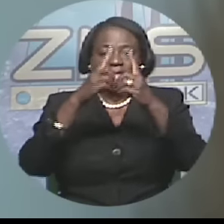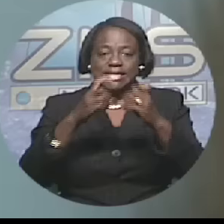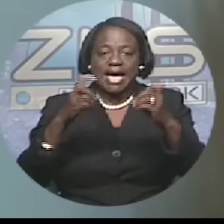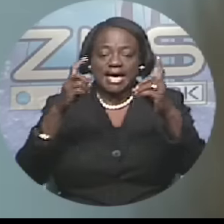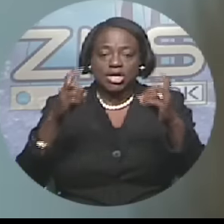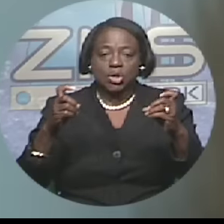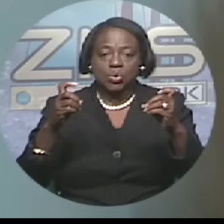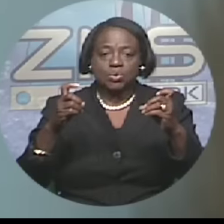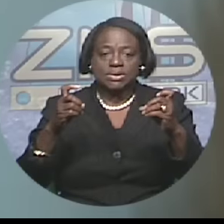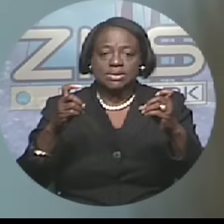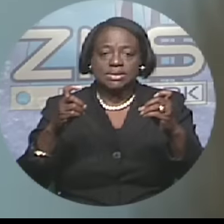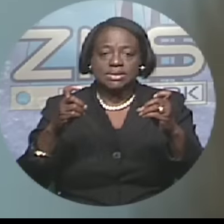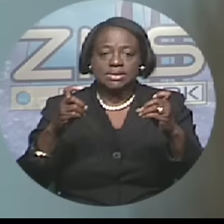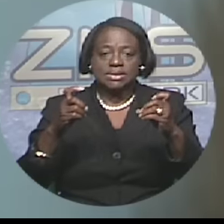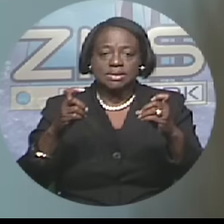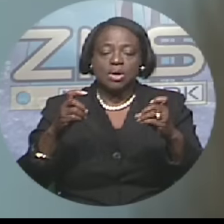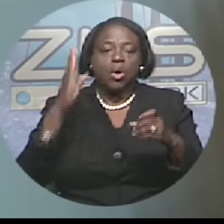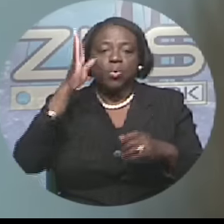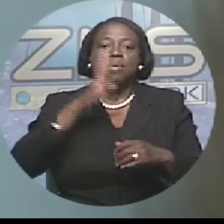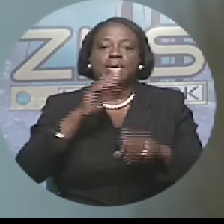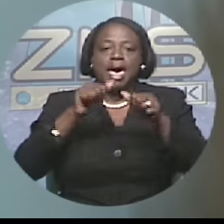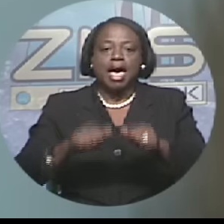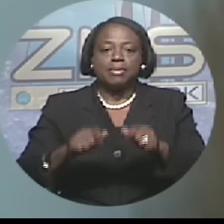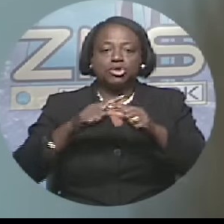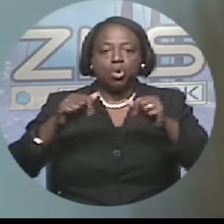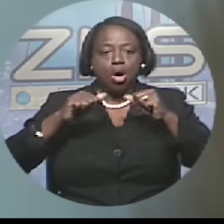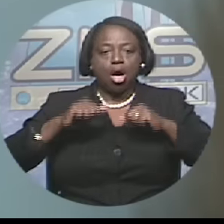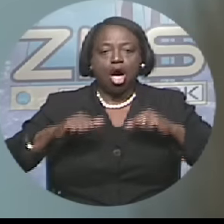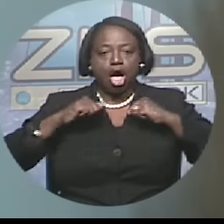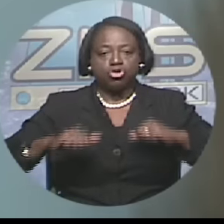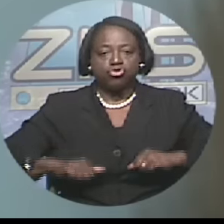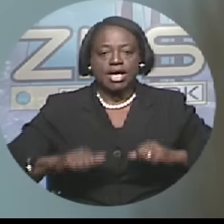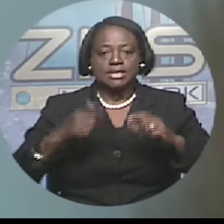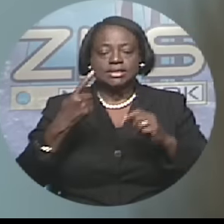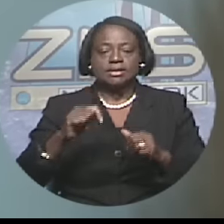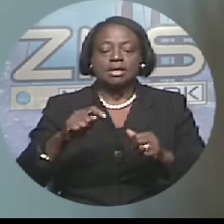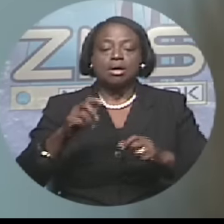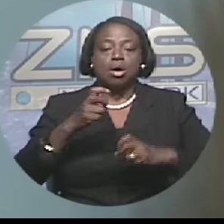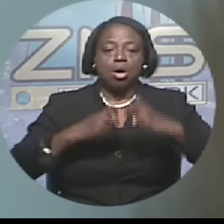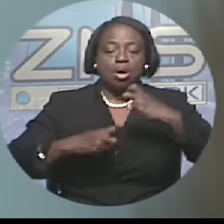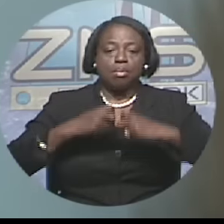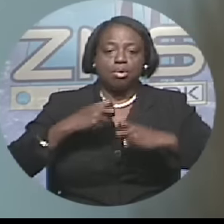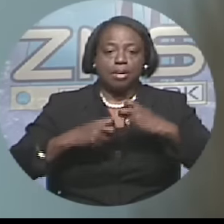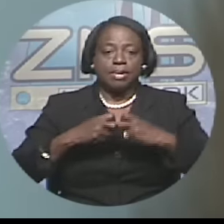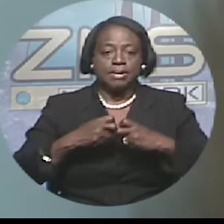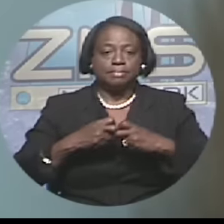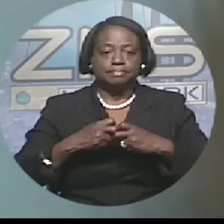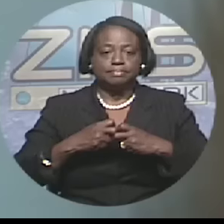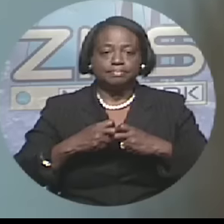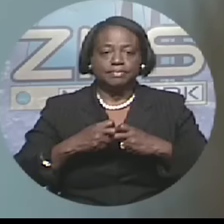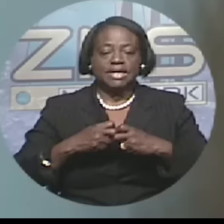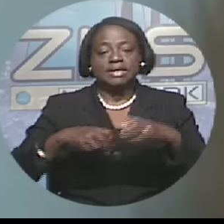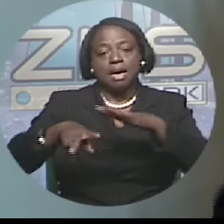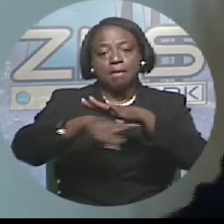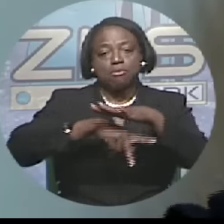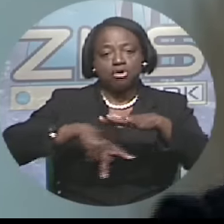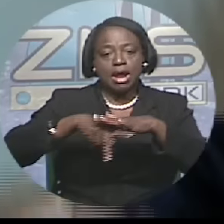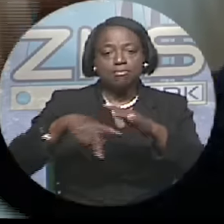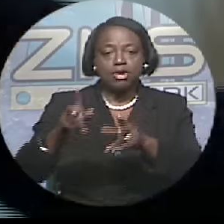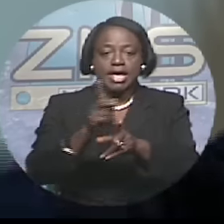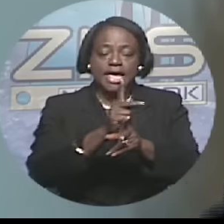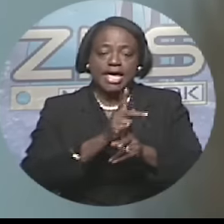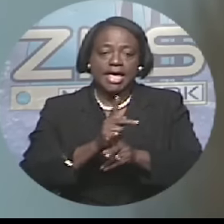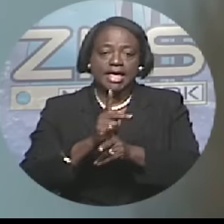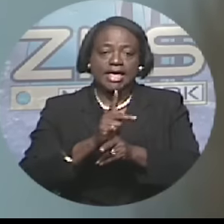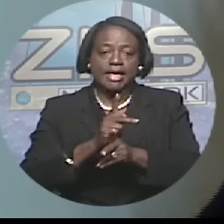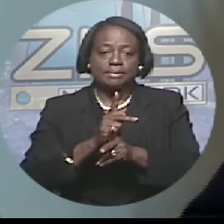then we will be able to address it. So we're actually going to create a fund that we will have. So even under primary care, because everything